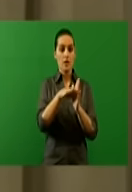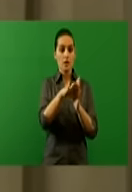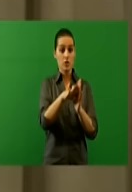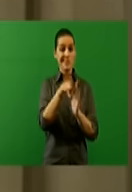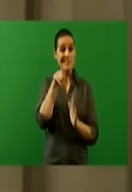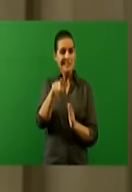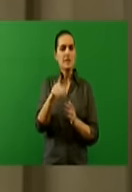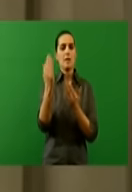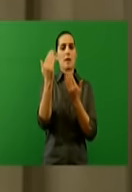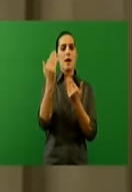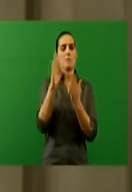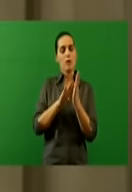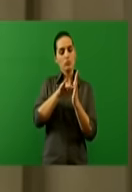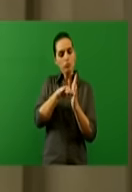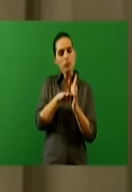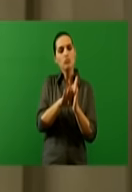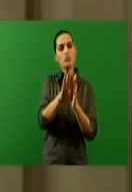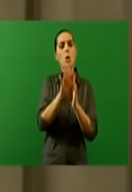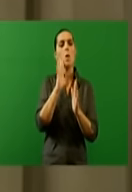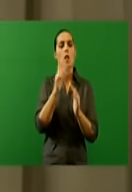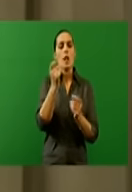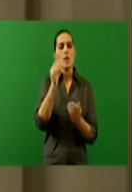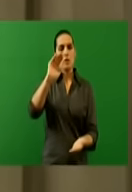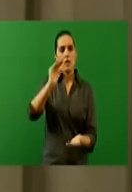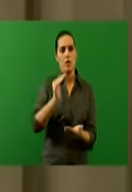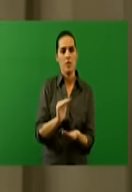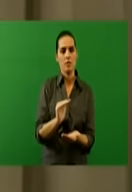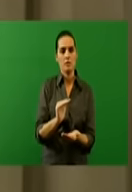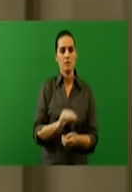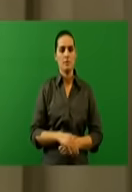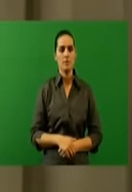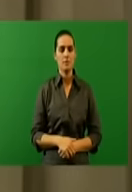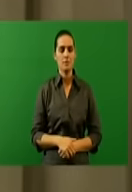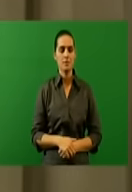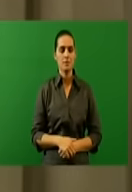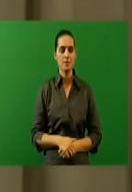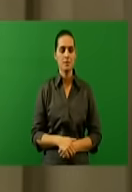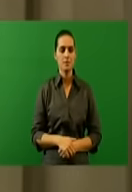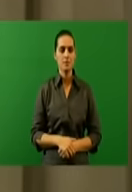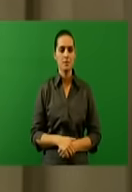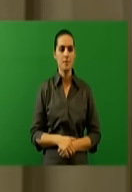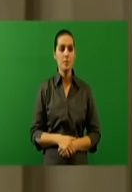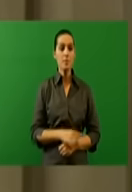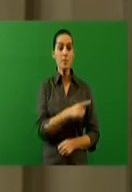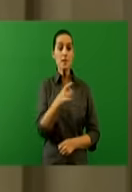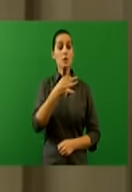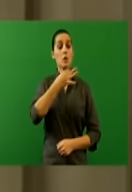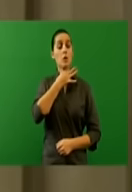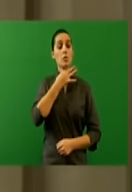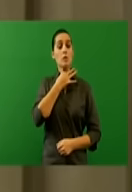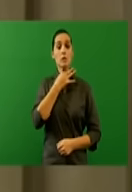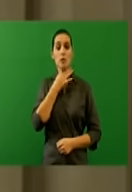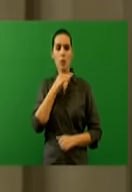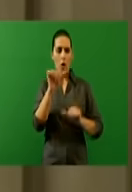the upper end of the target range is now less protracted. Whilst the risks to the inflation forecast are